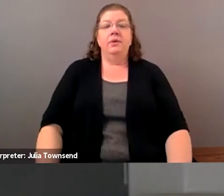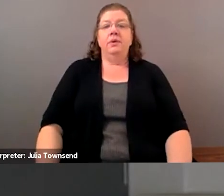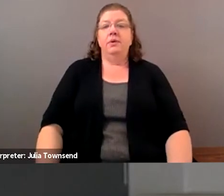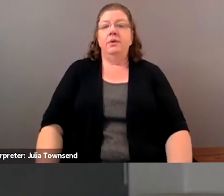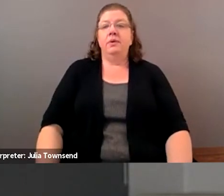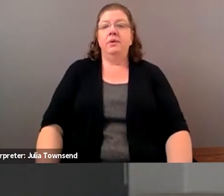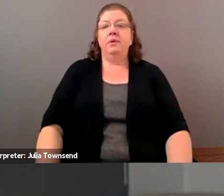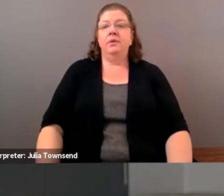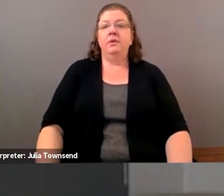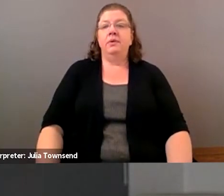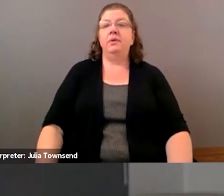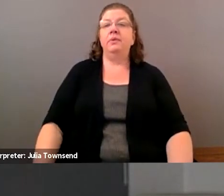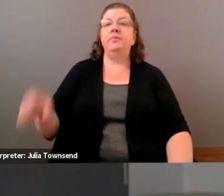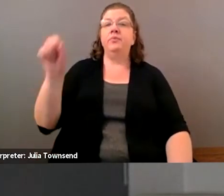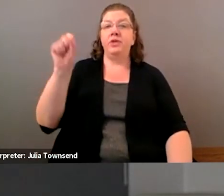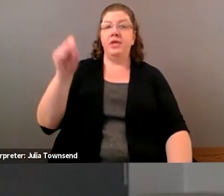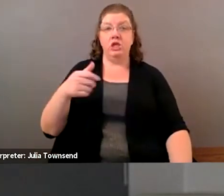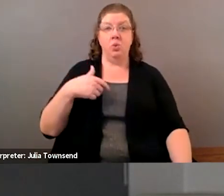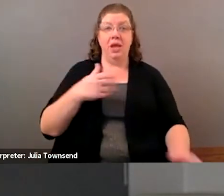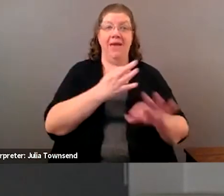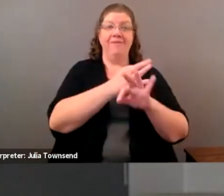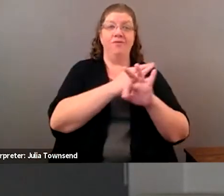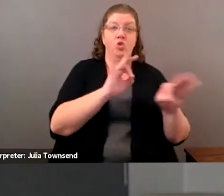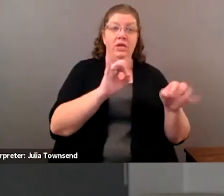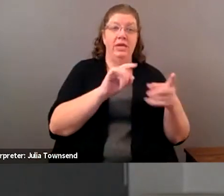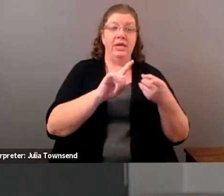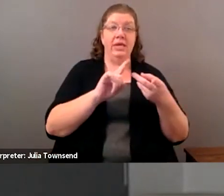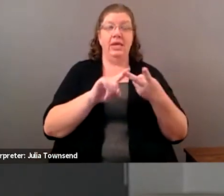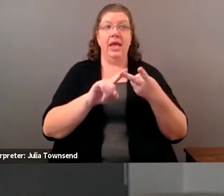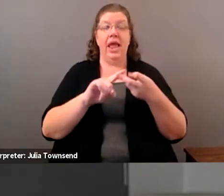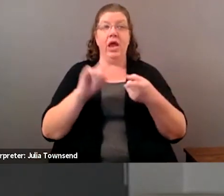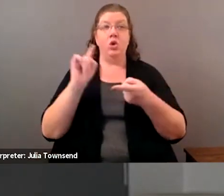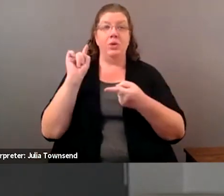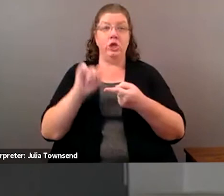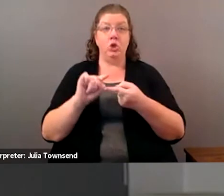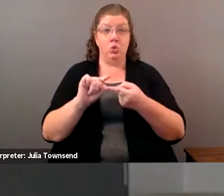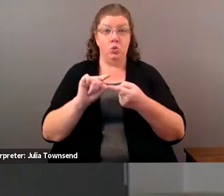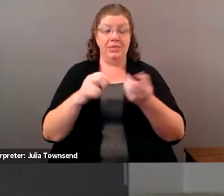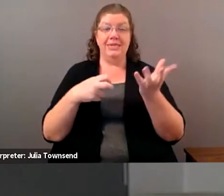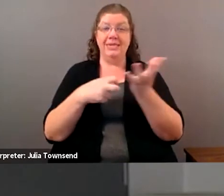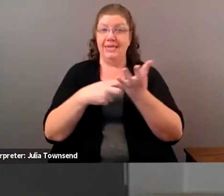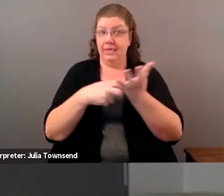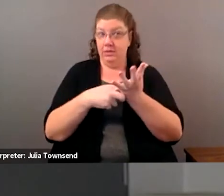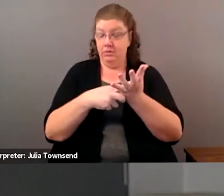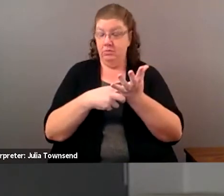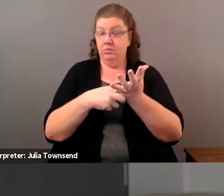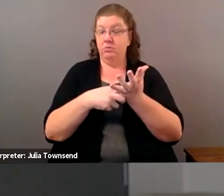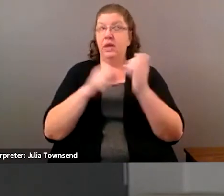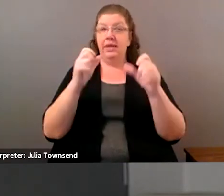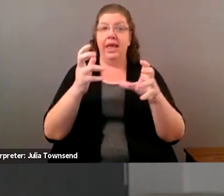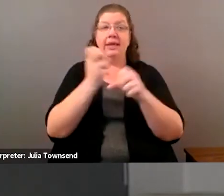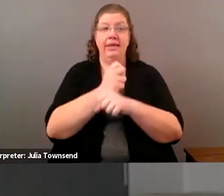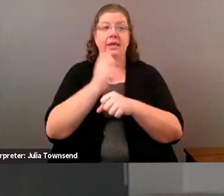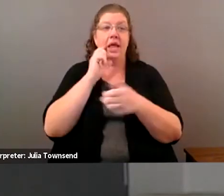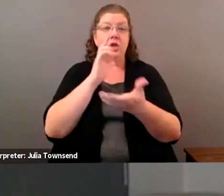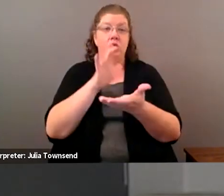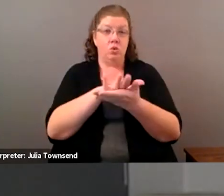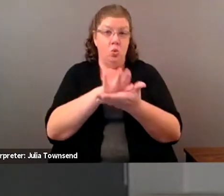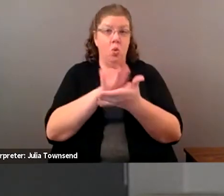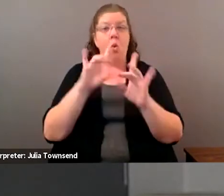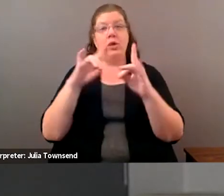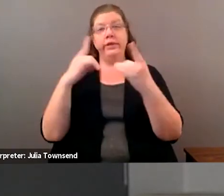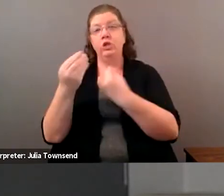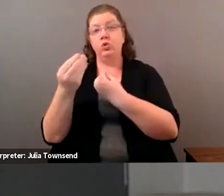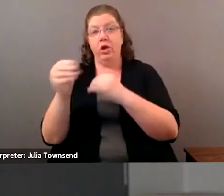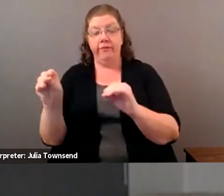Yes, we have free and we have reduced tickets that they can get at the site or at the district